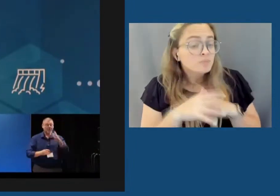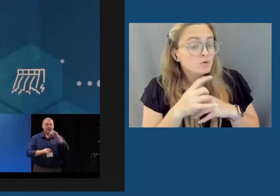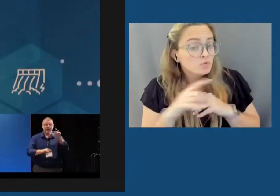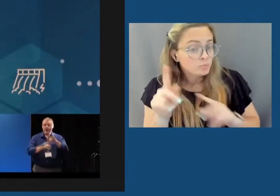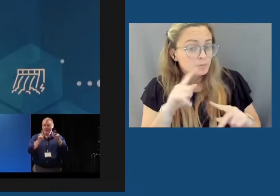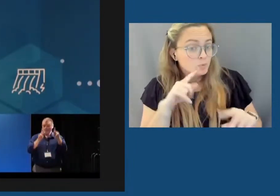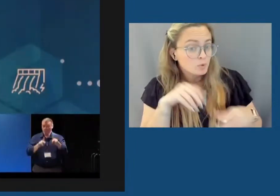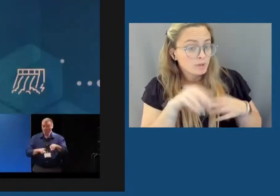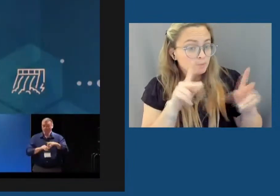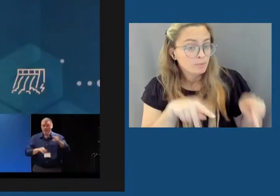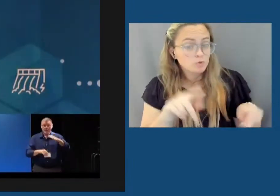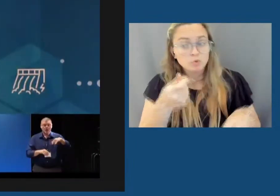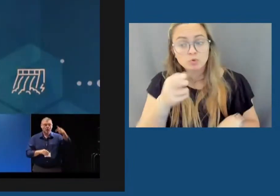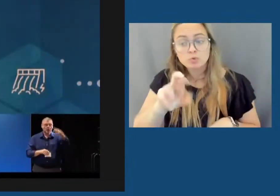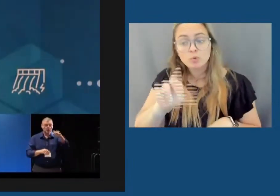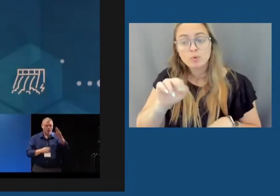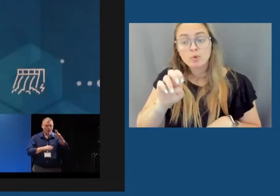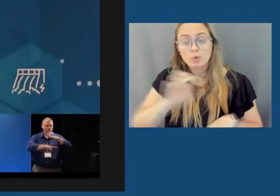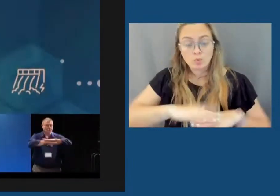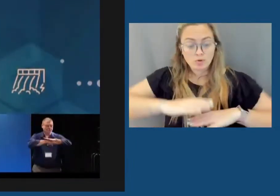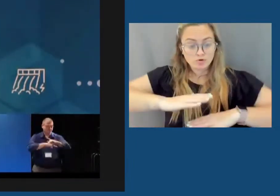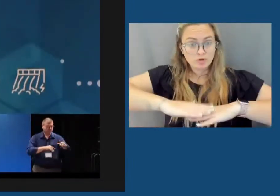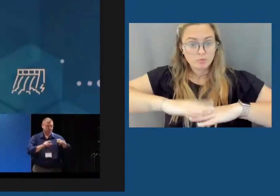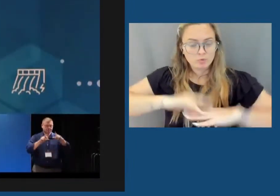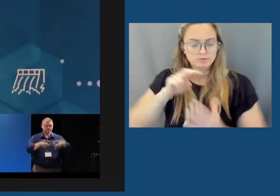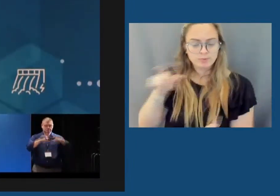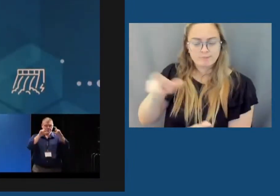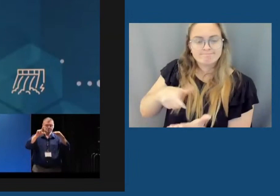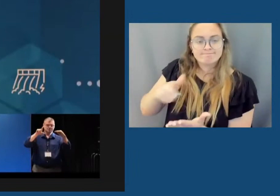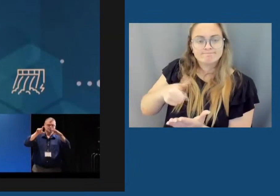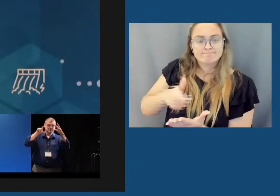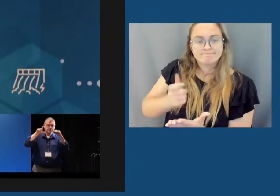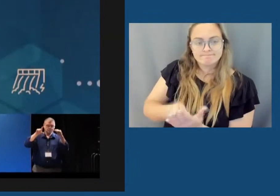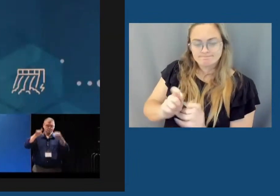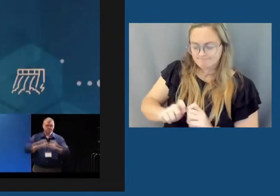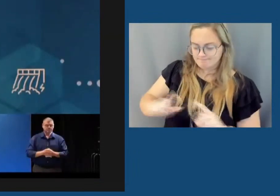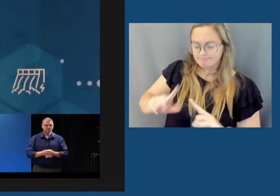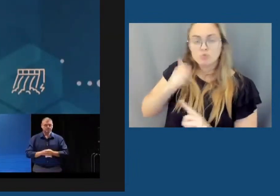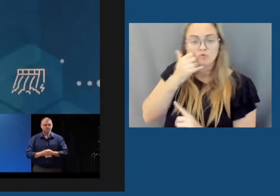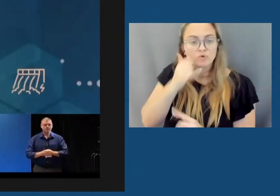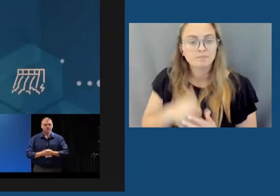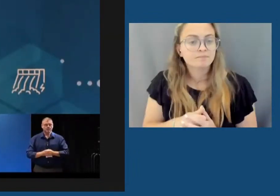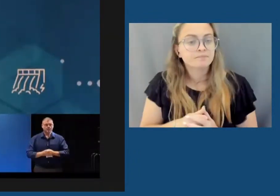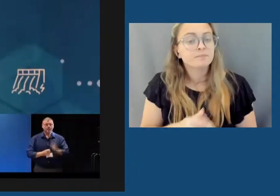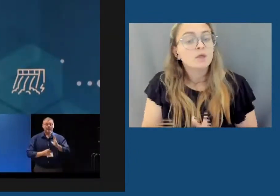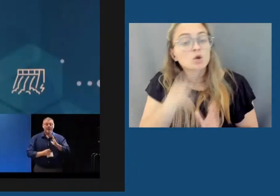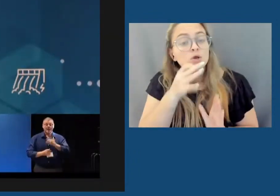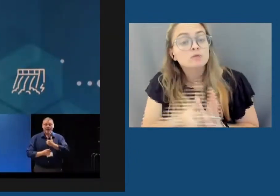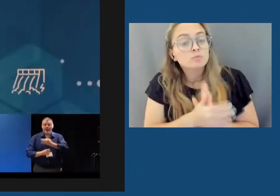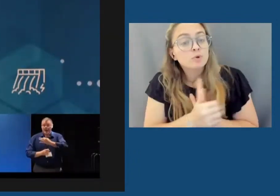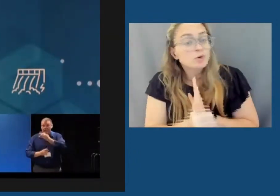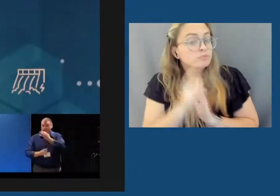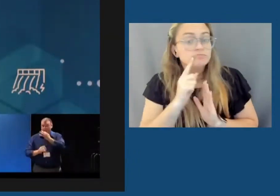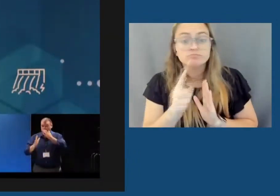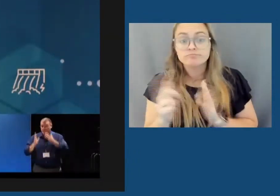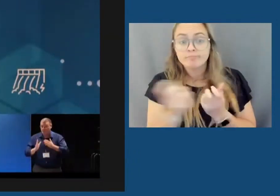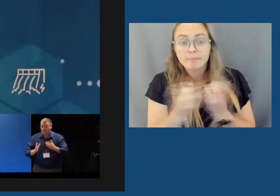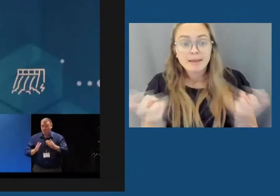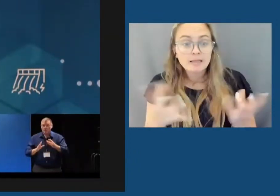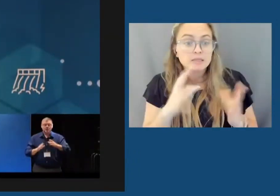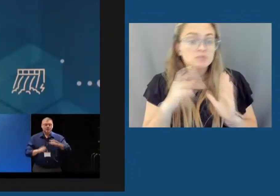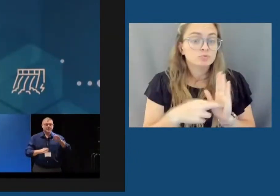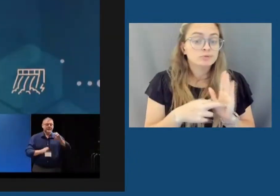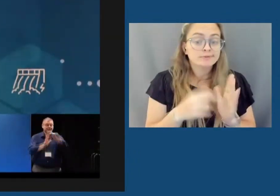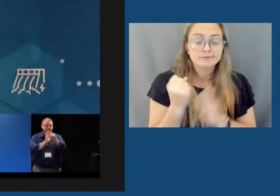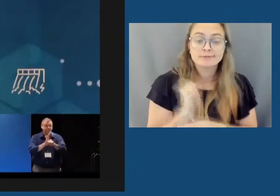via a QR code on your tables. I would also say our expert panelists are representing state, federal,